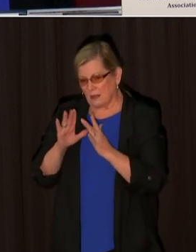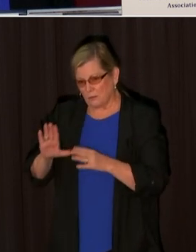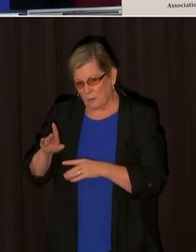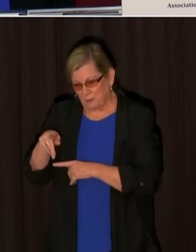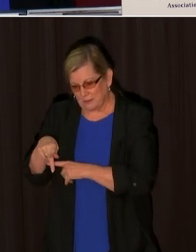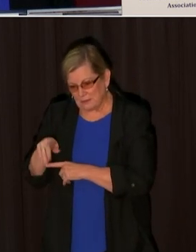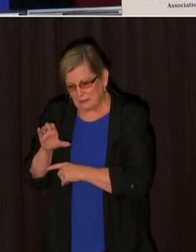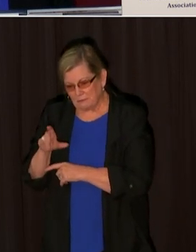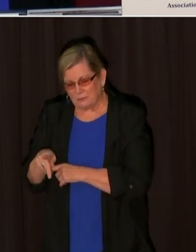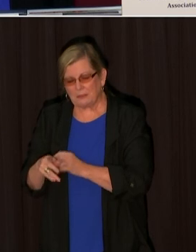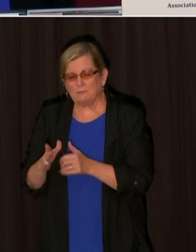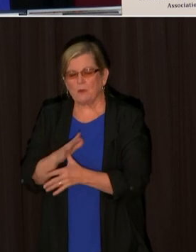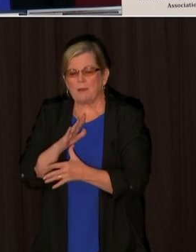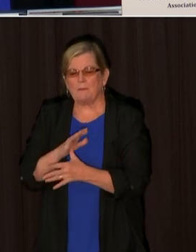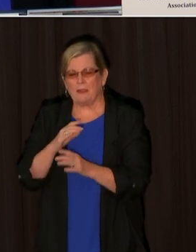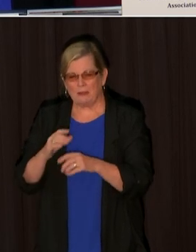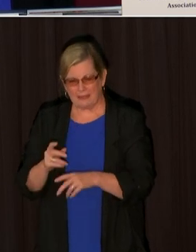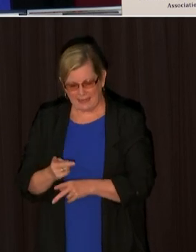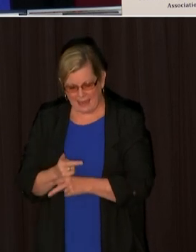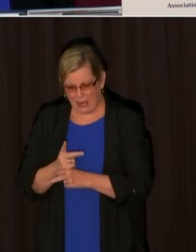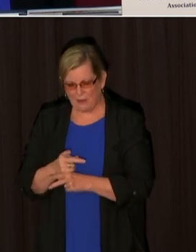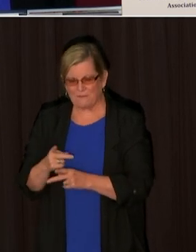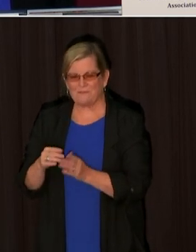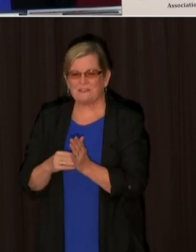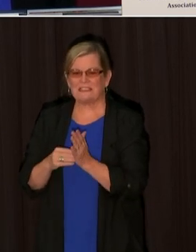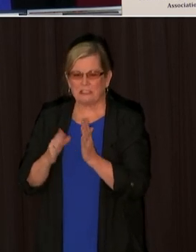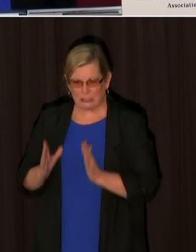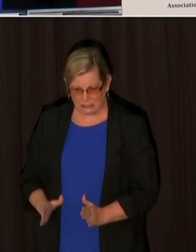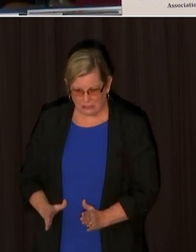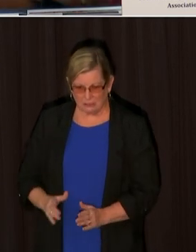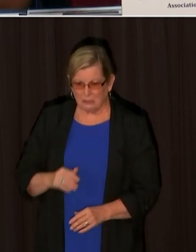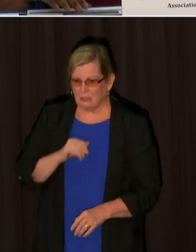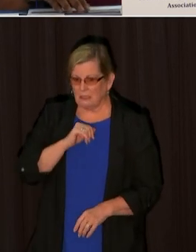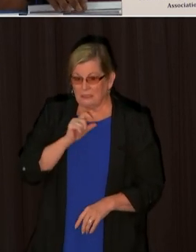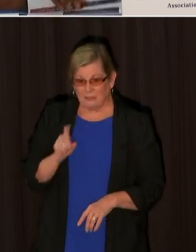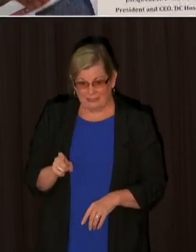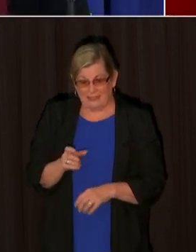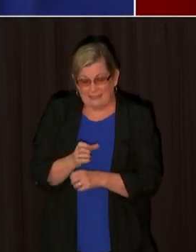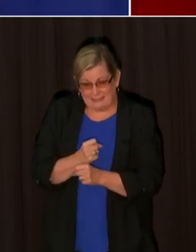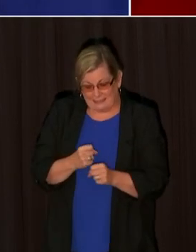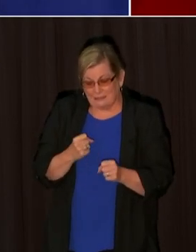or other providers. Don't delay care. It could save your life.